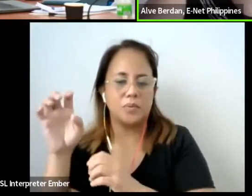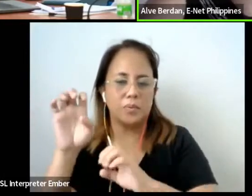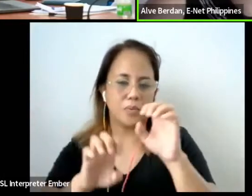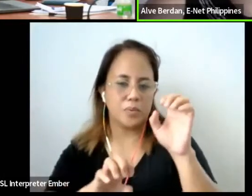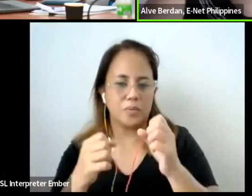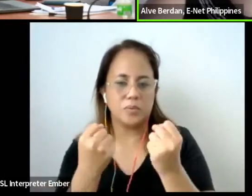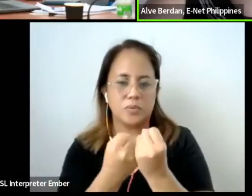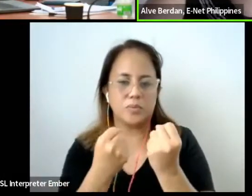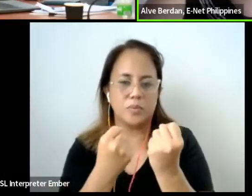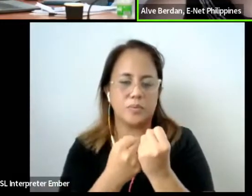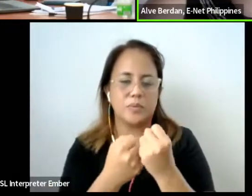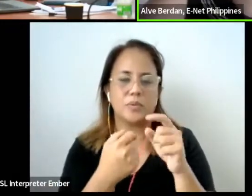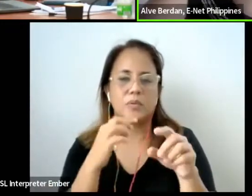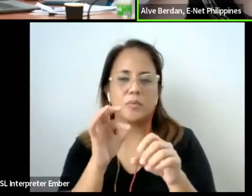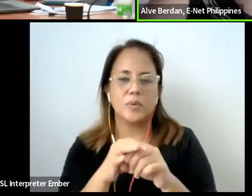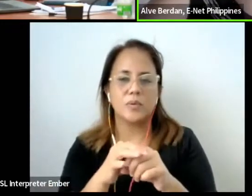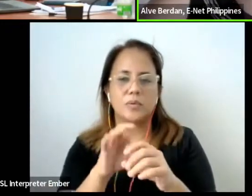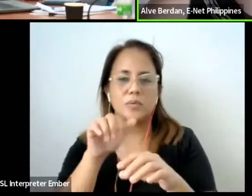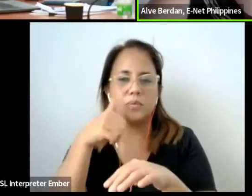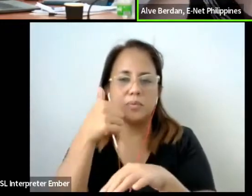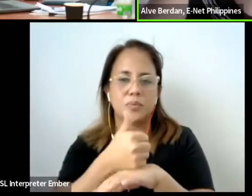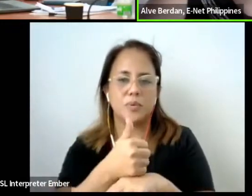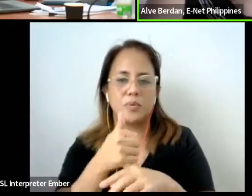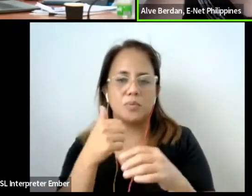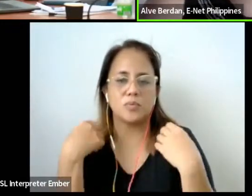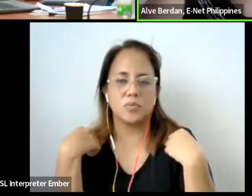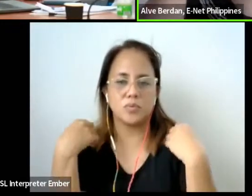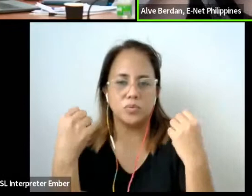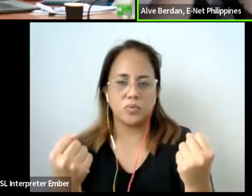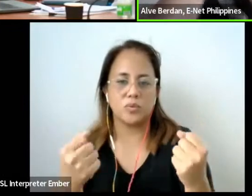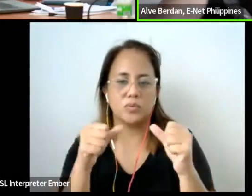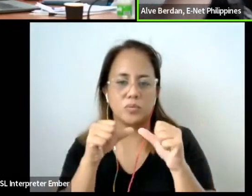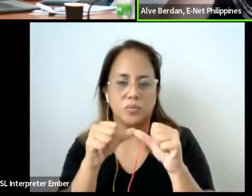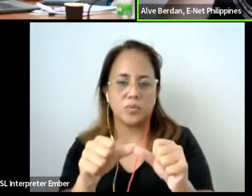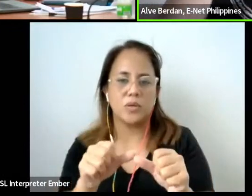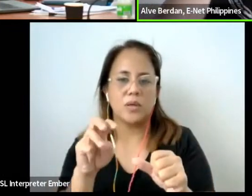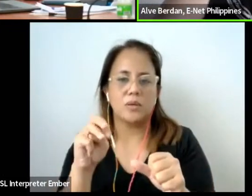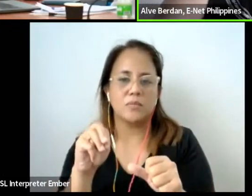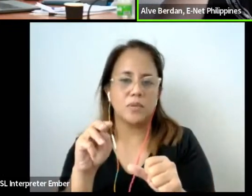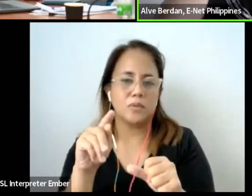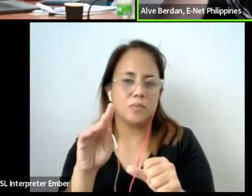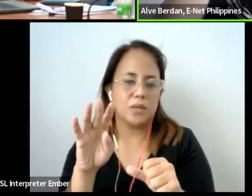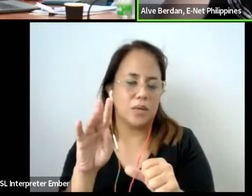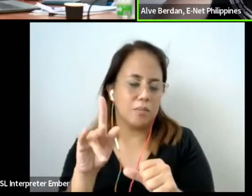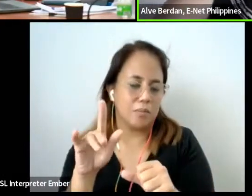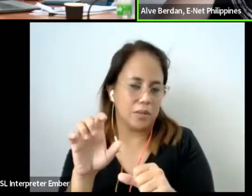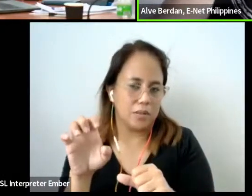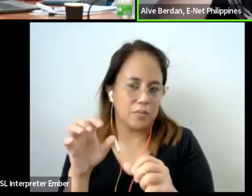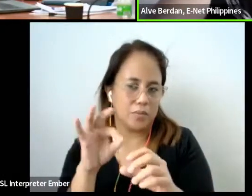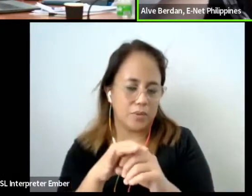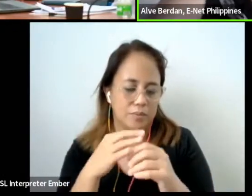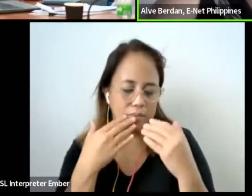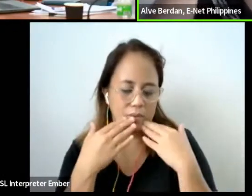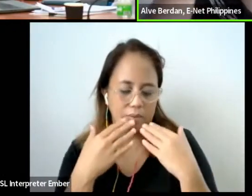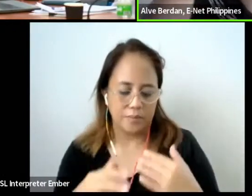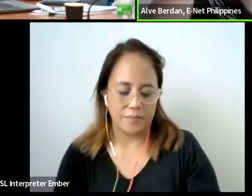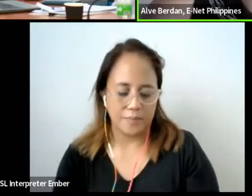and support their program must be established to support strong and sustainable MTB MLE programs. Thank you.